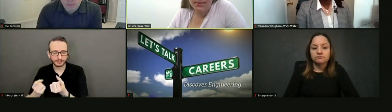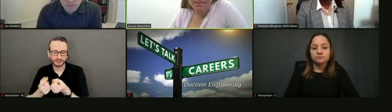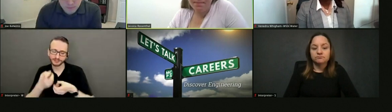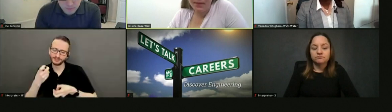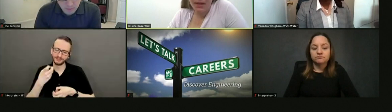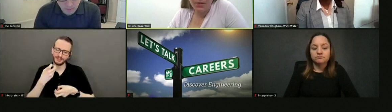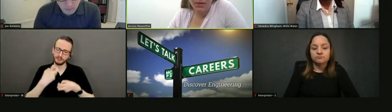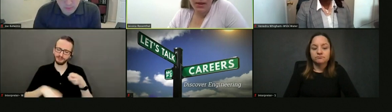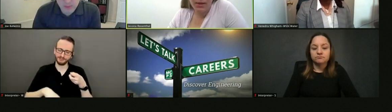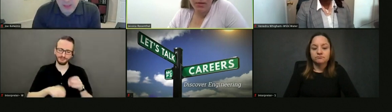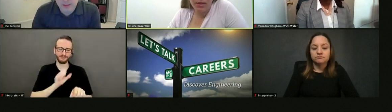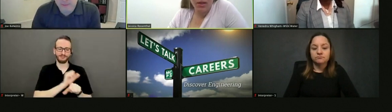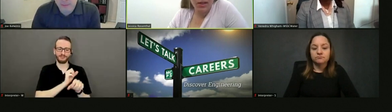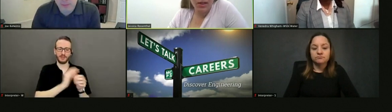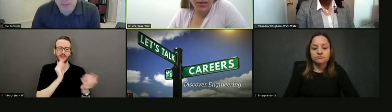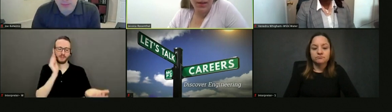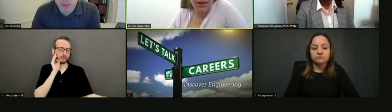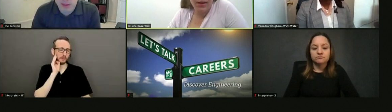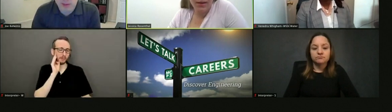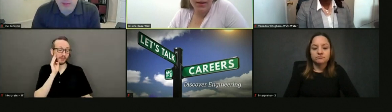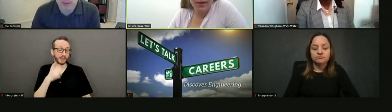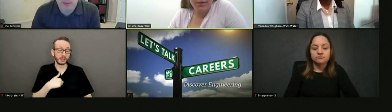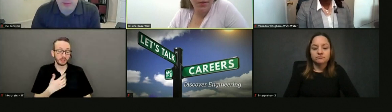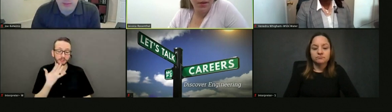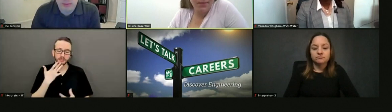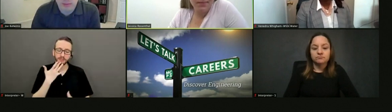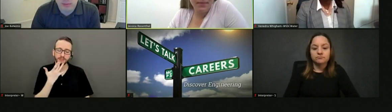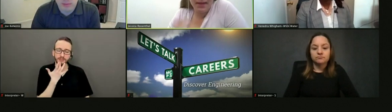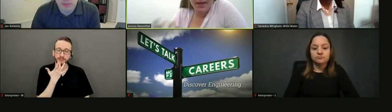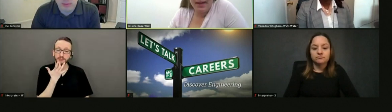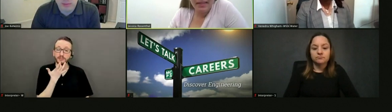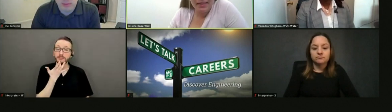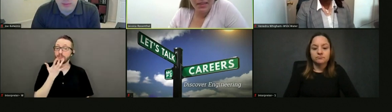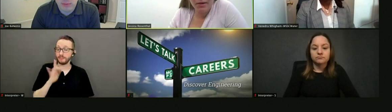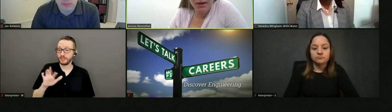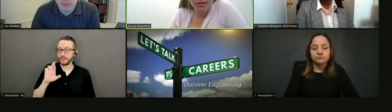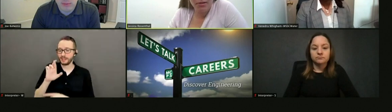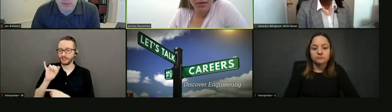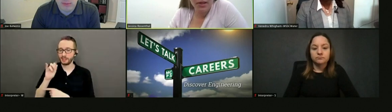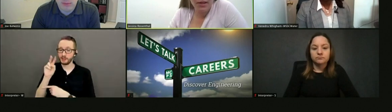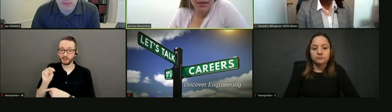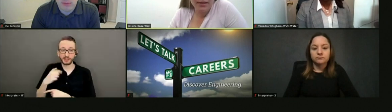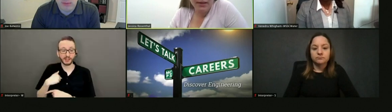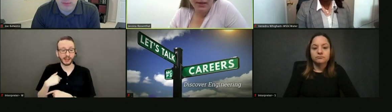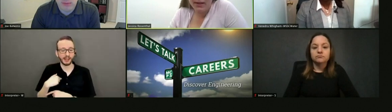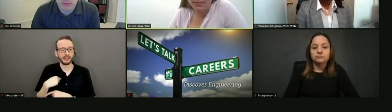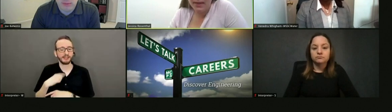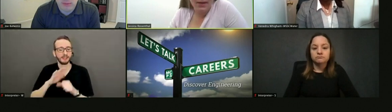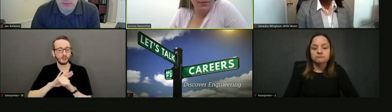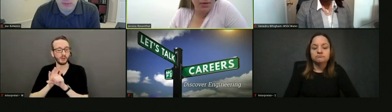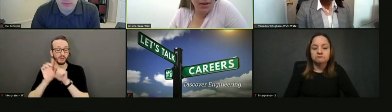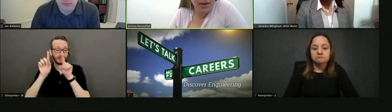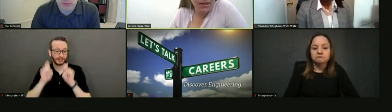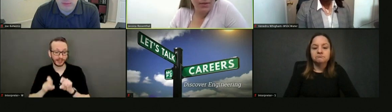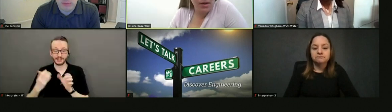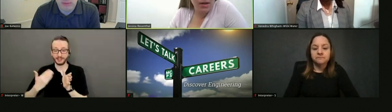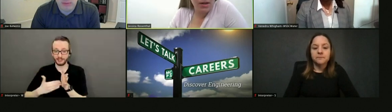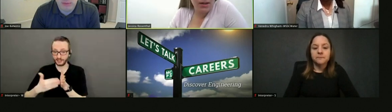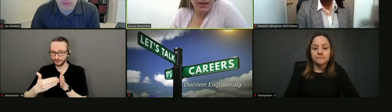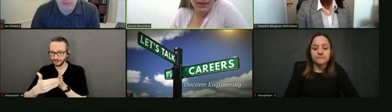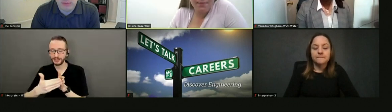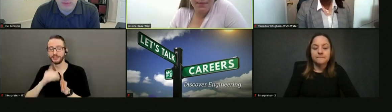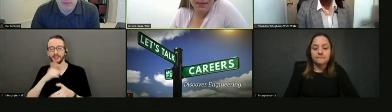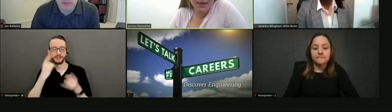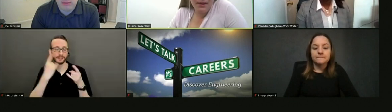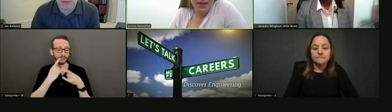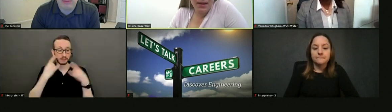home. So I'm really lucky in that Rivian, I get tested regularly, and I have to wear a mask at